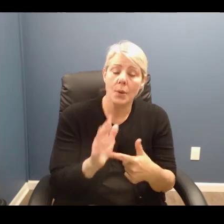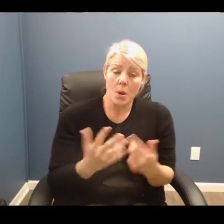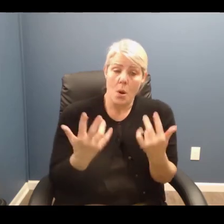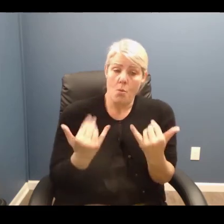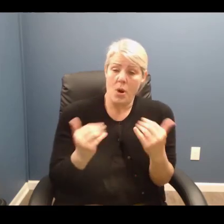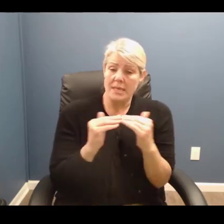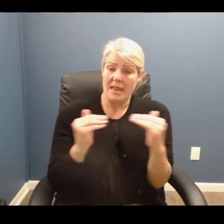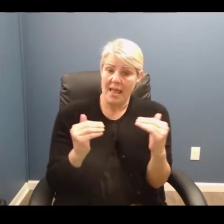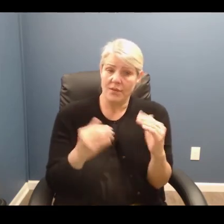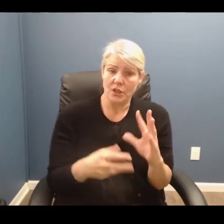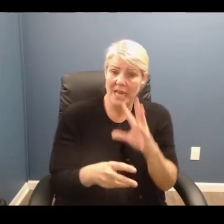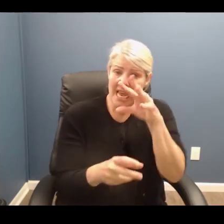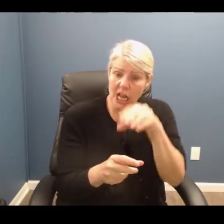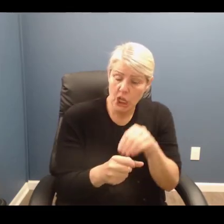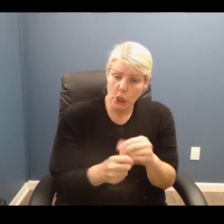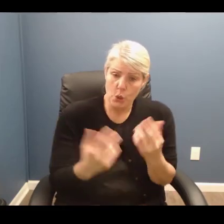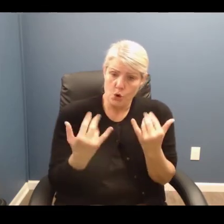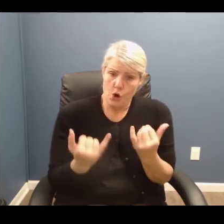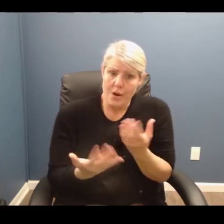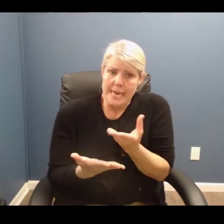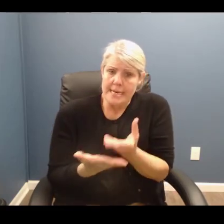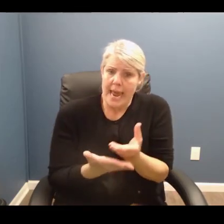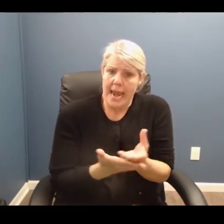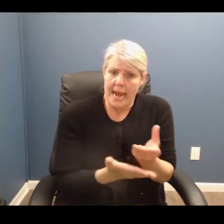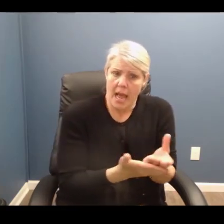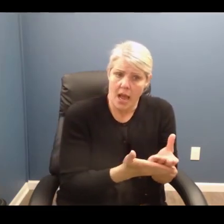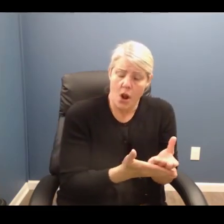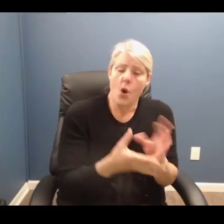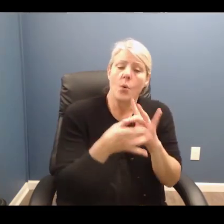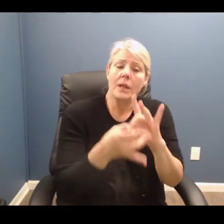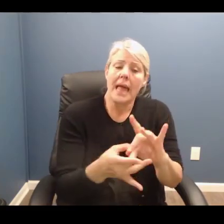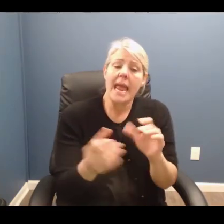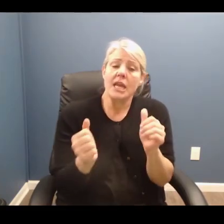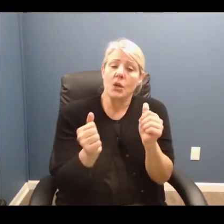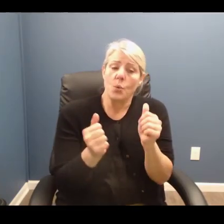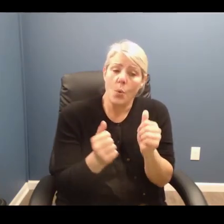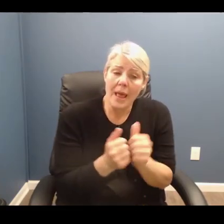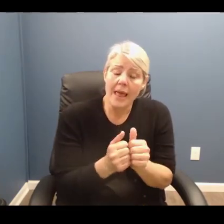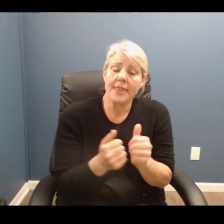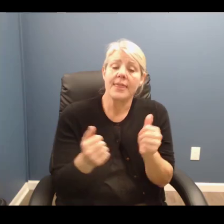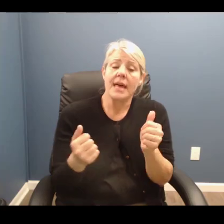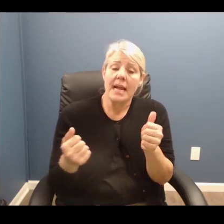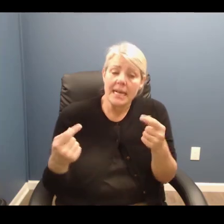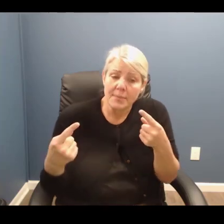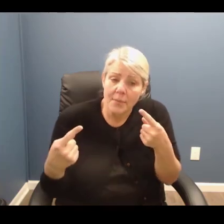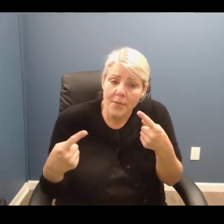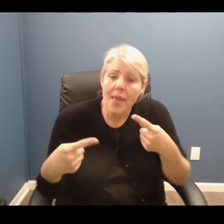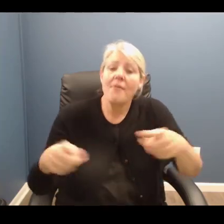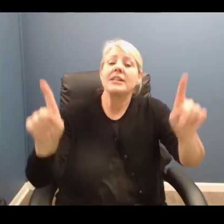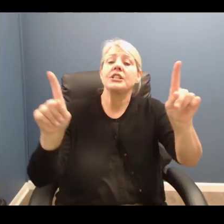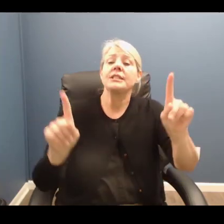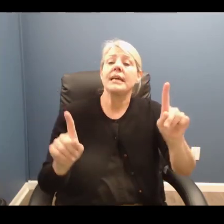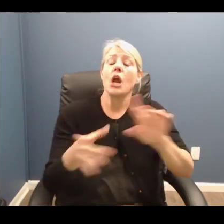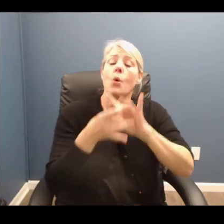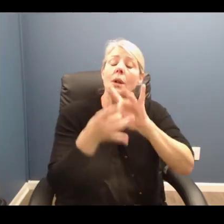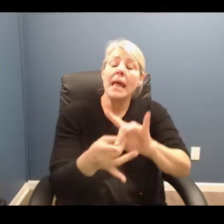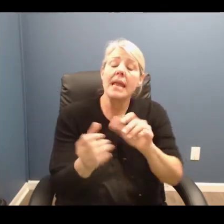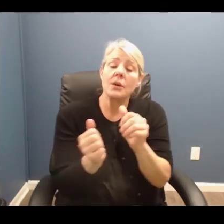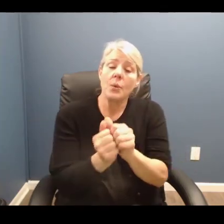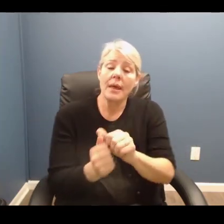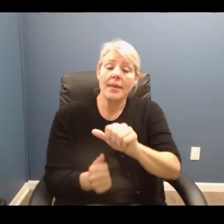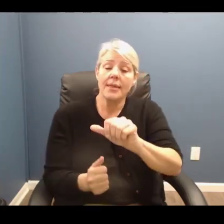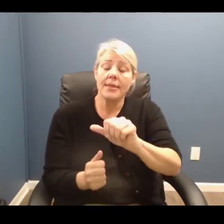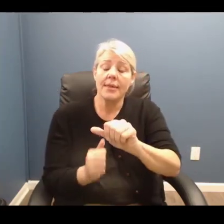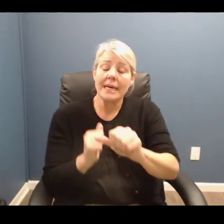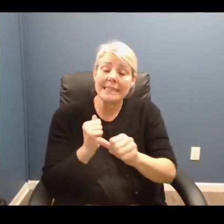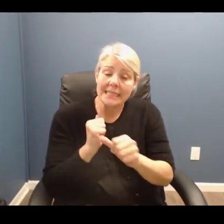should include current data regarding the student's current level of proficiency in the use of any AT, such as an